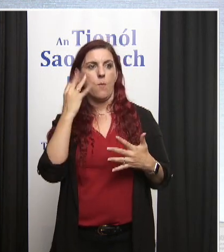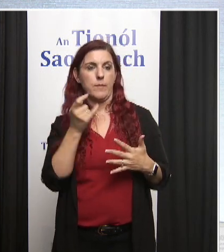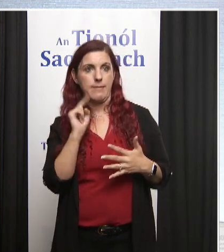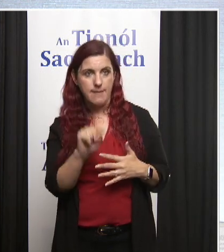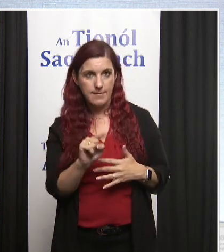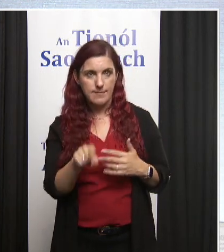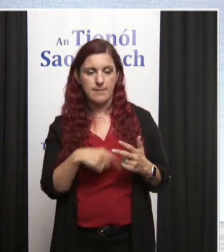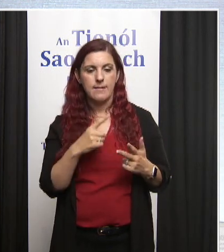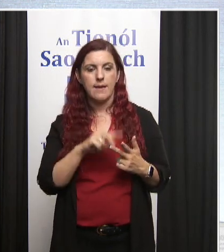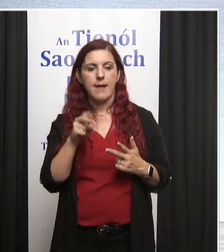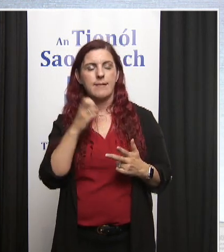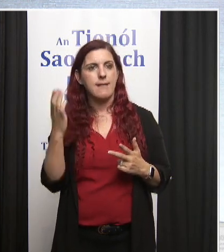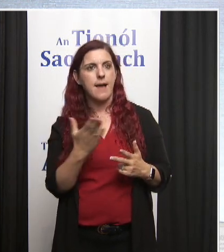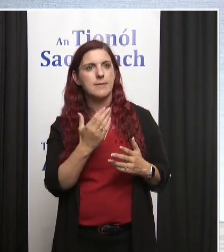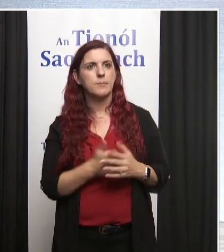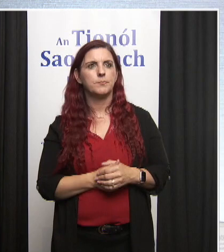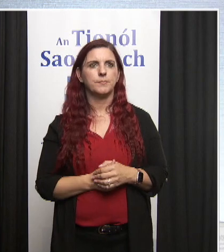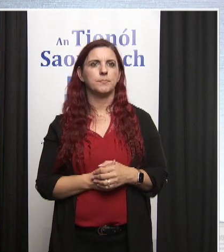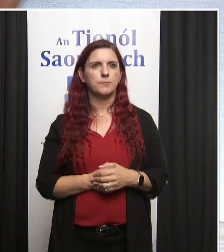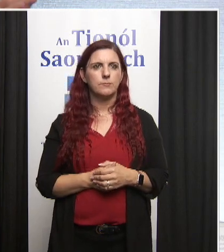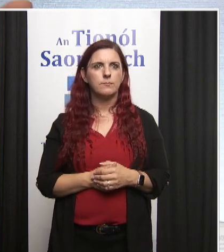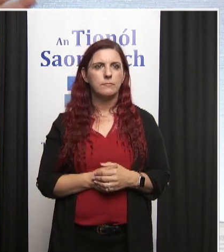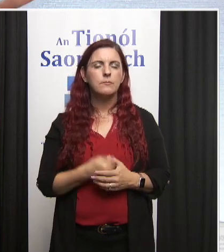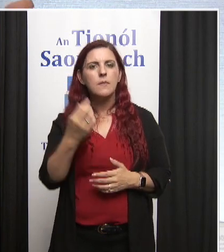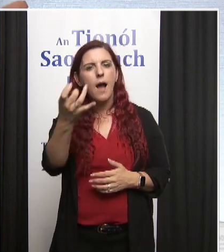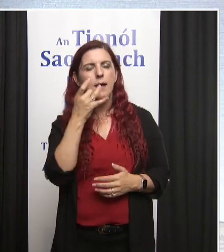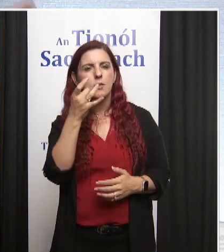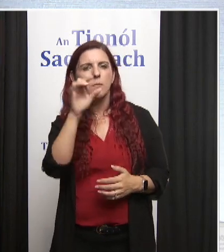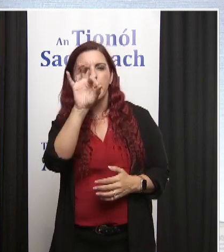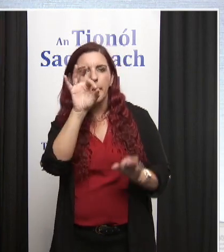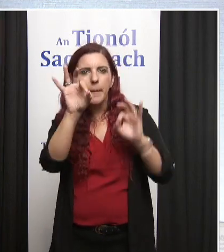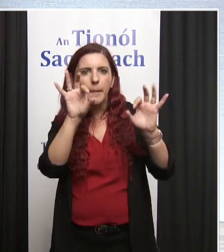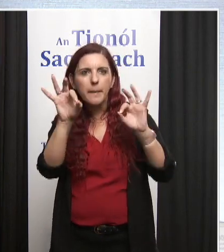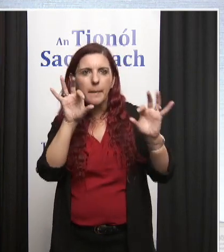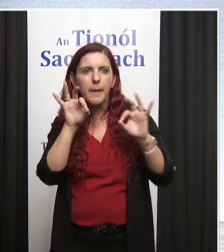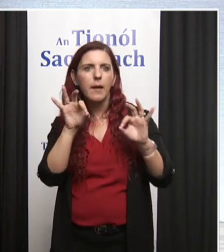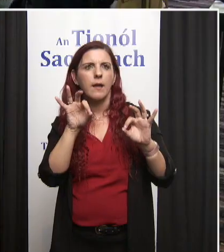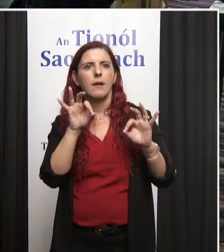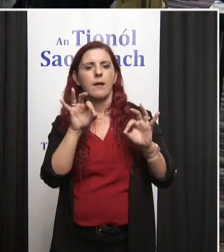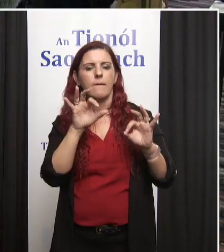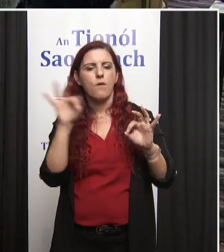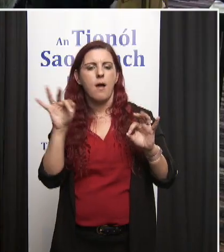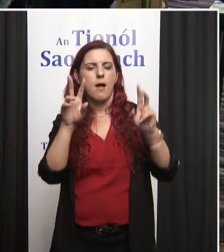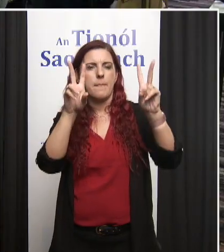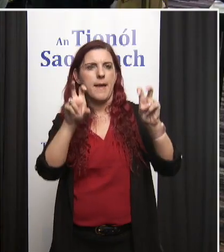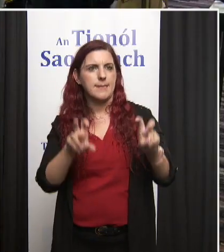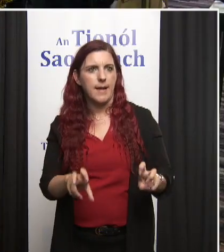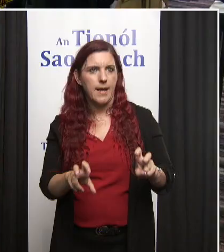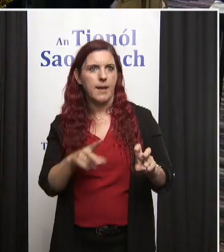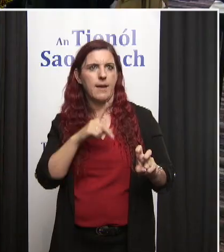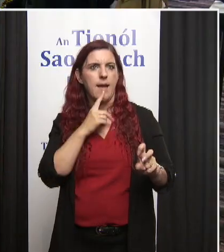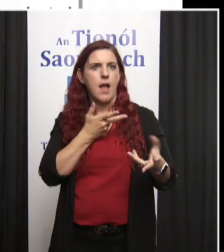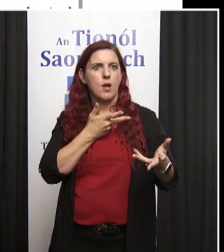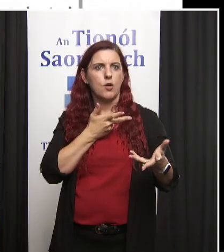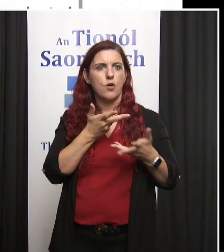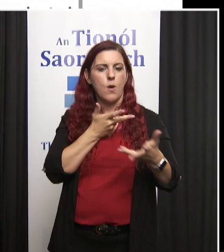that. On to the next slide, where we were asked to pick from a heading. The councillors on